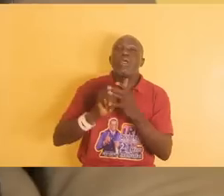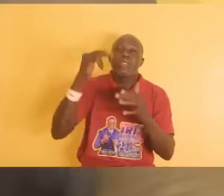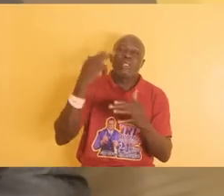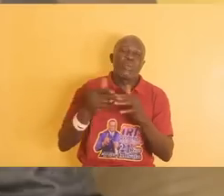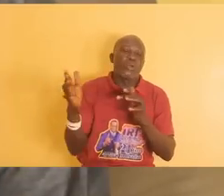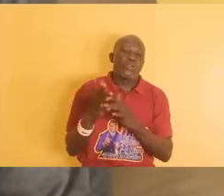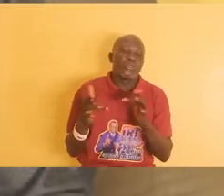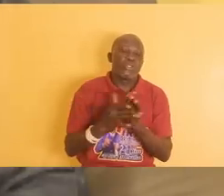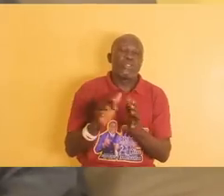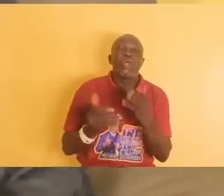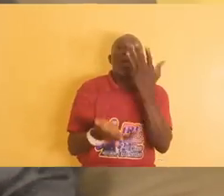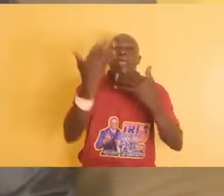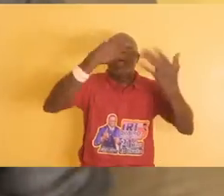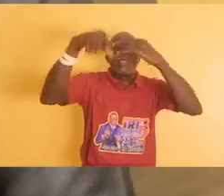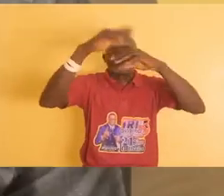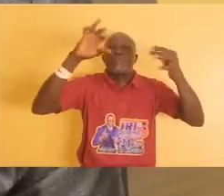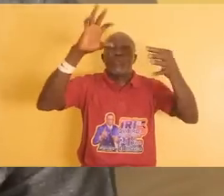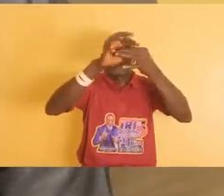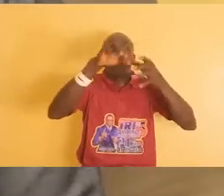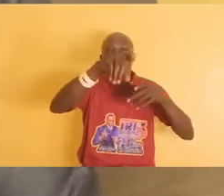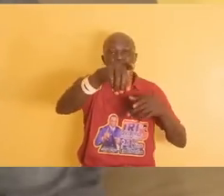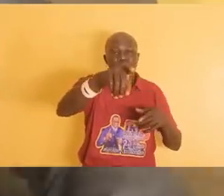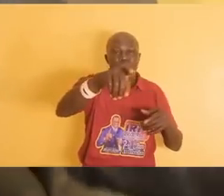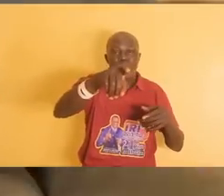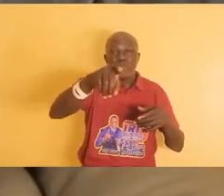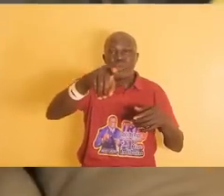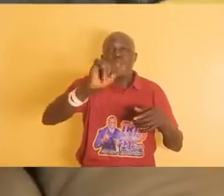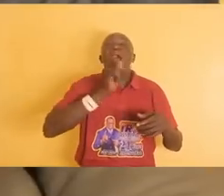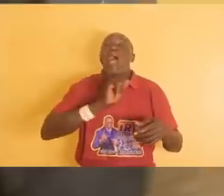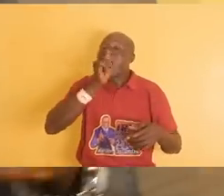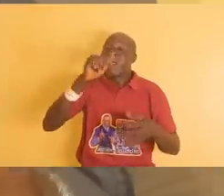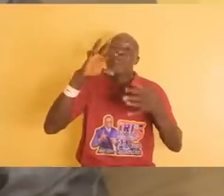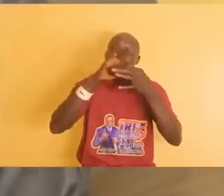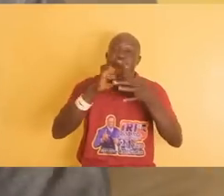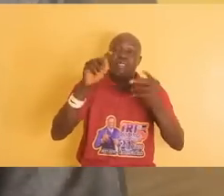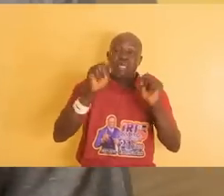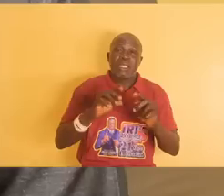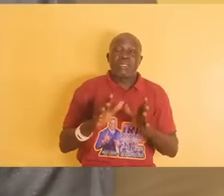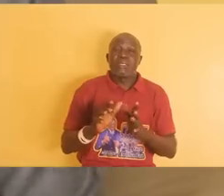In the name of Jesus. I connect it.